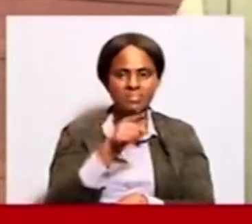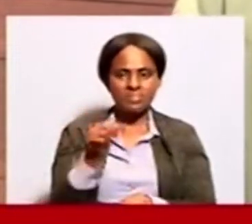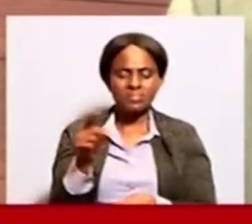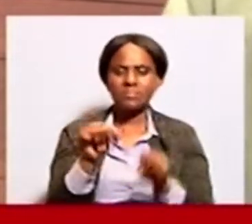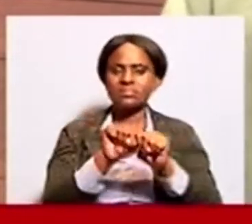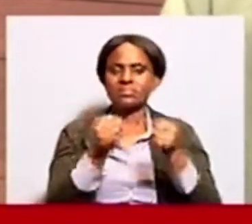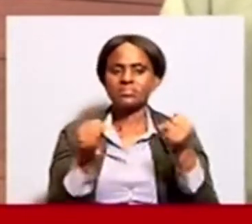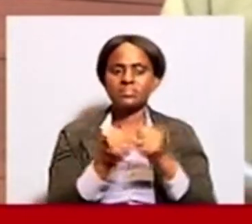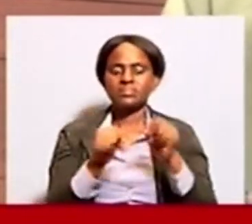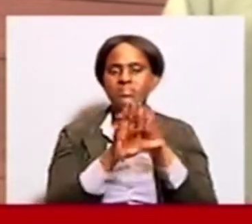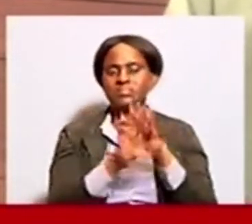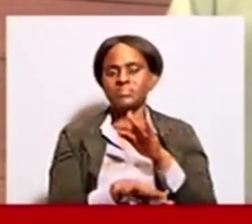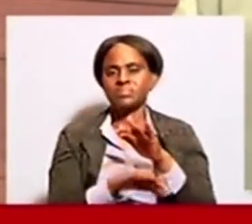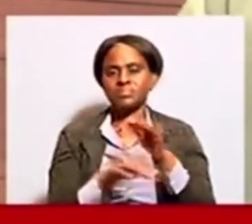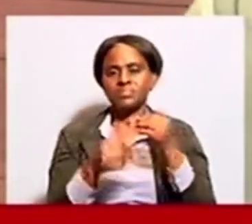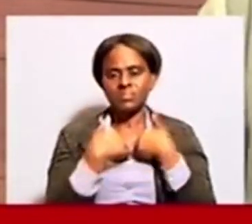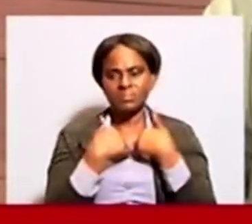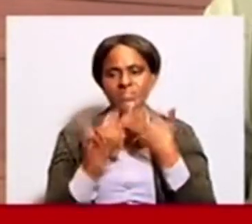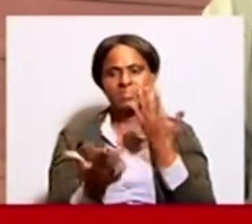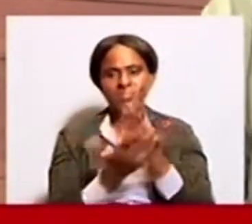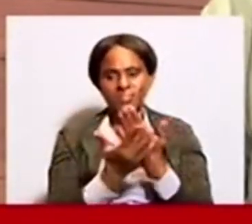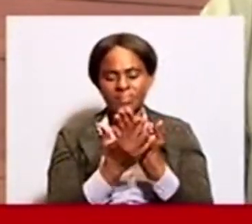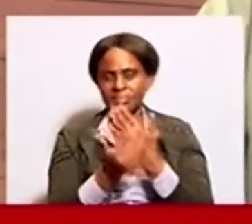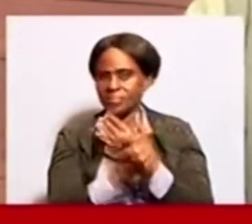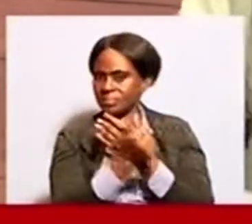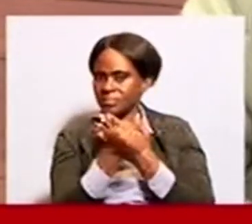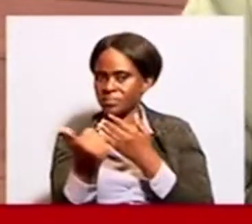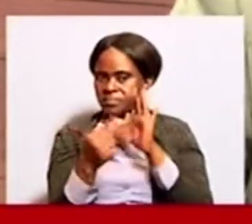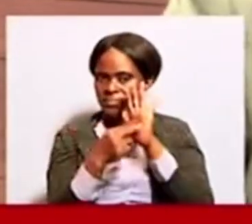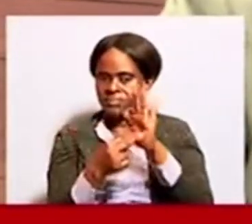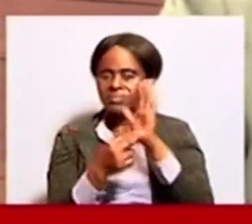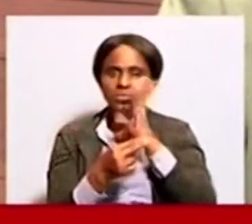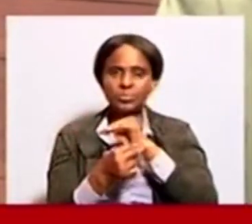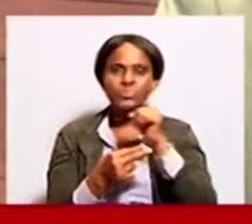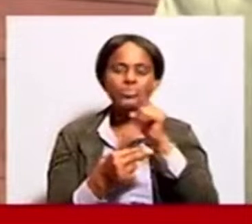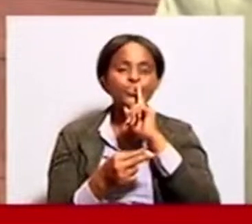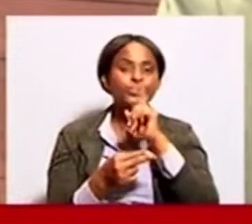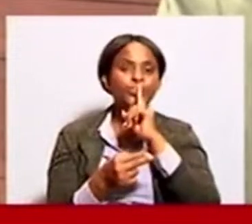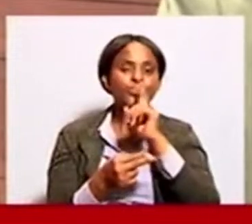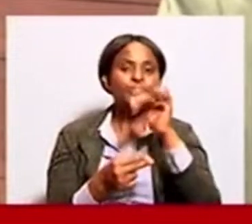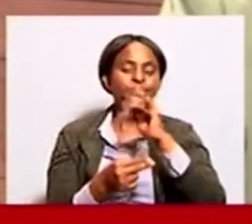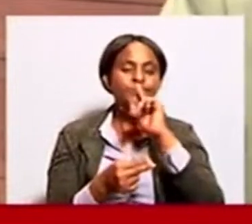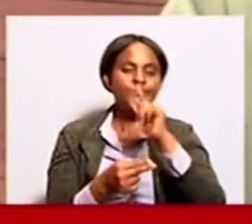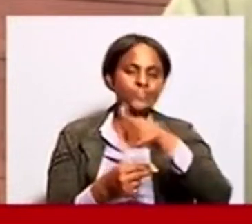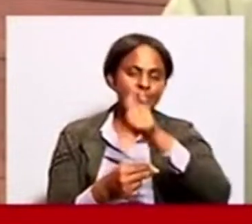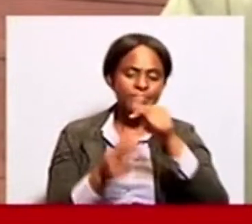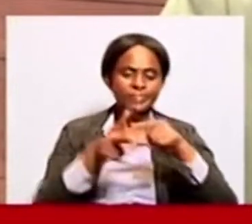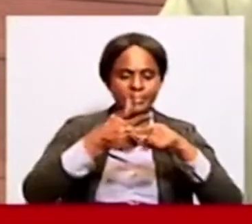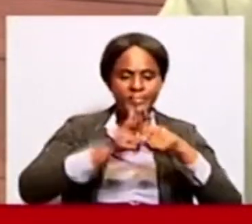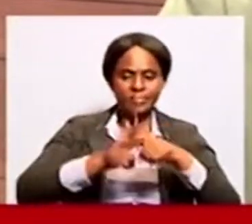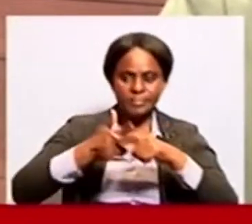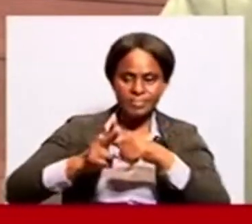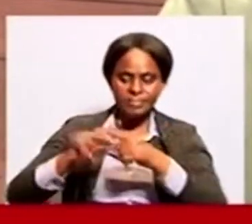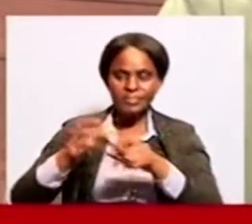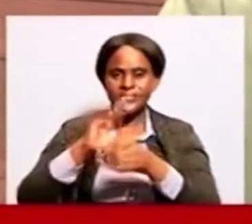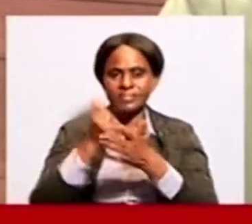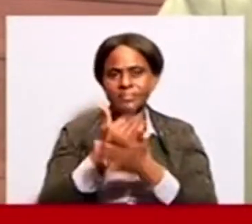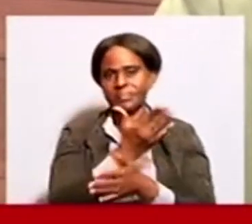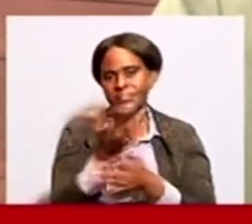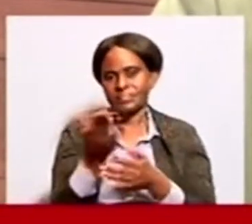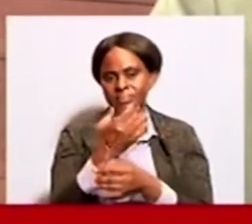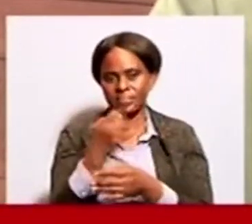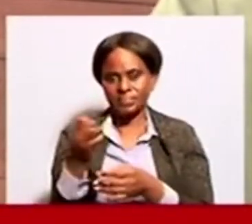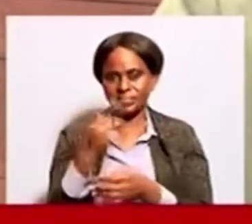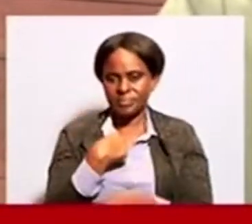down. Have you attached anything to show truly that you were repairing this equipment? I've